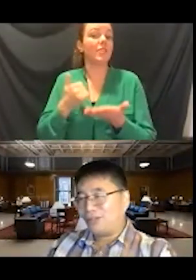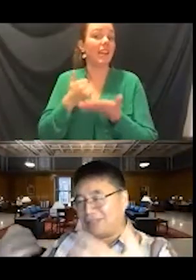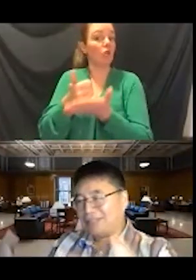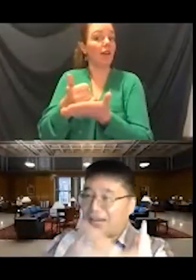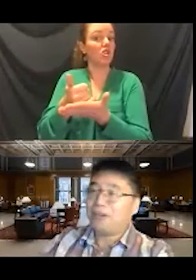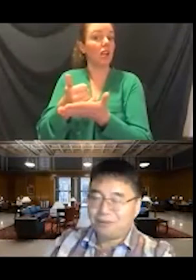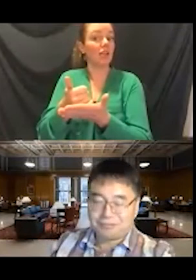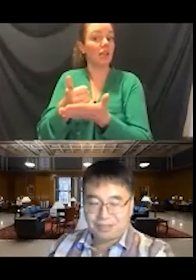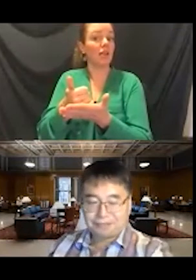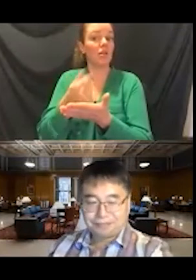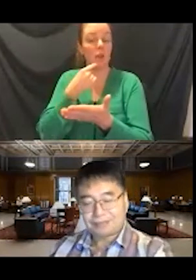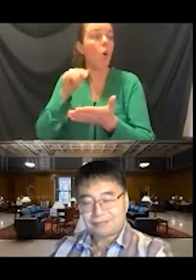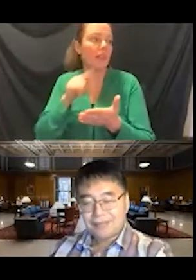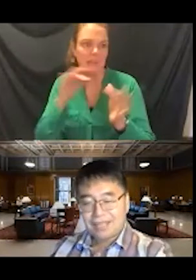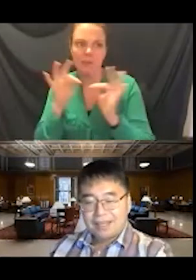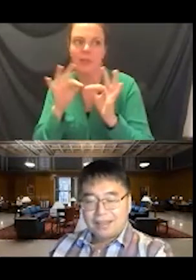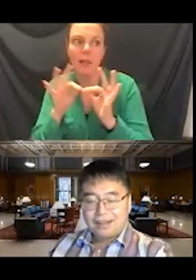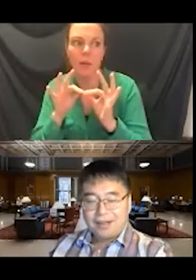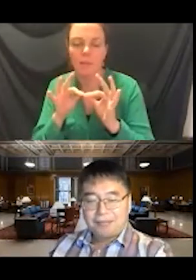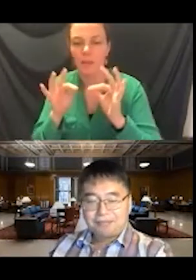you're trying to say is valuable, right?